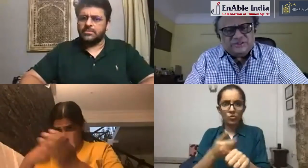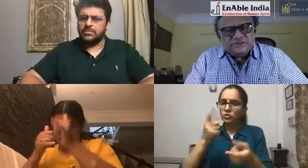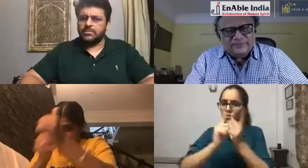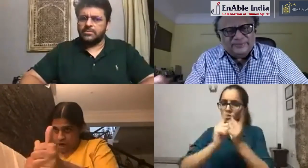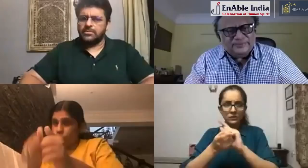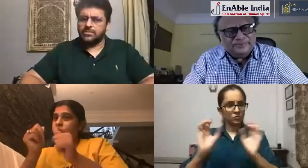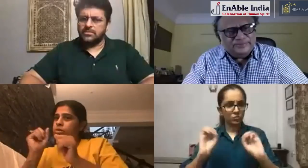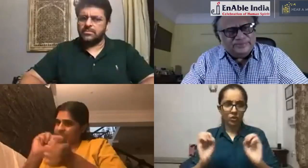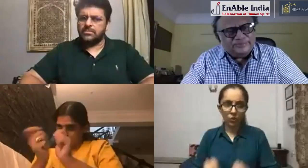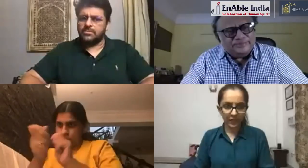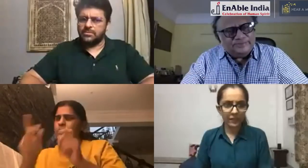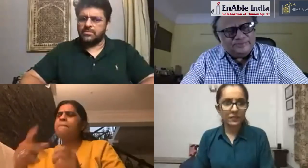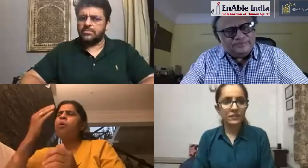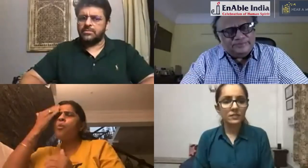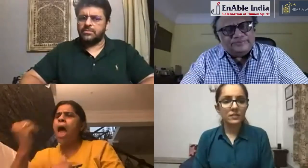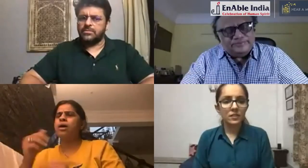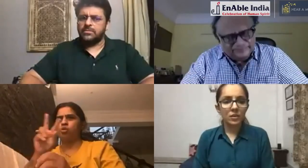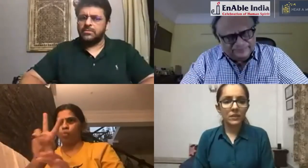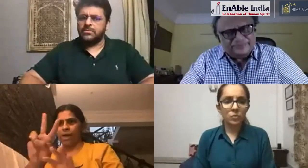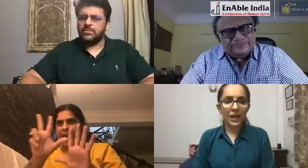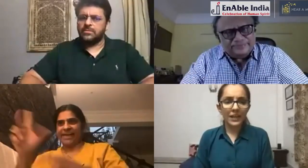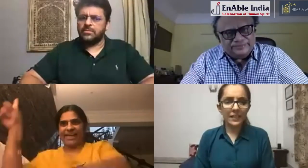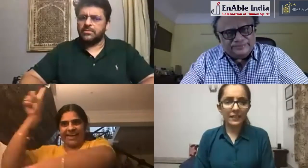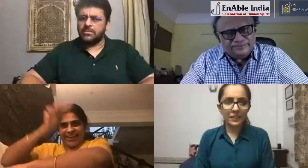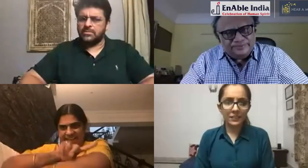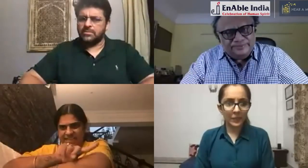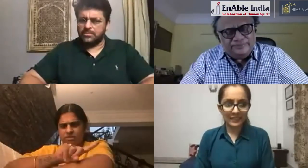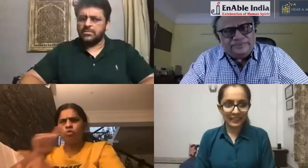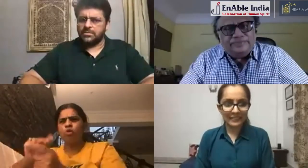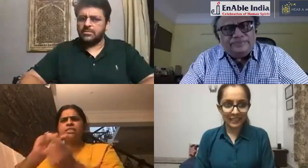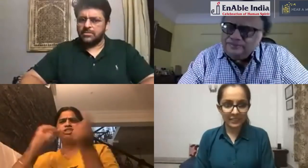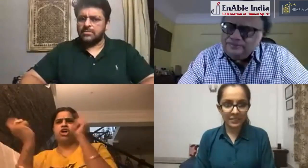change. Okay. But why, like,